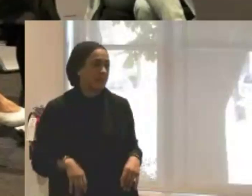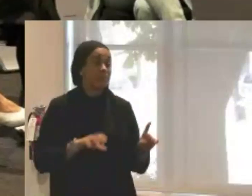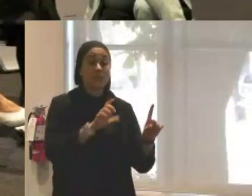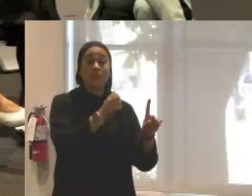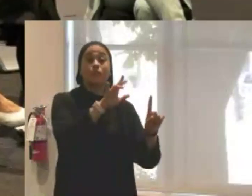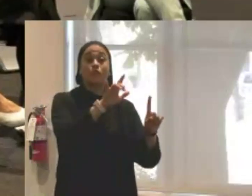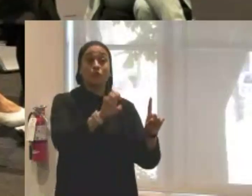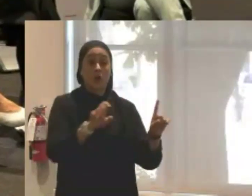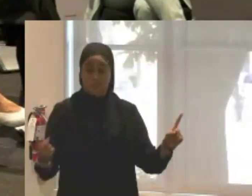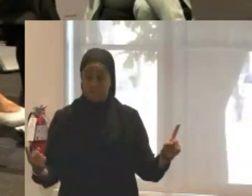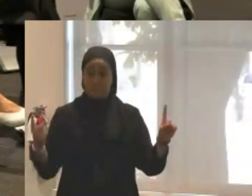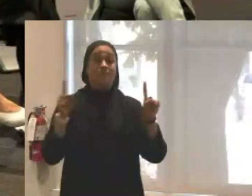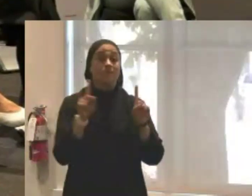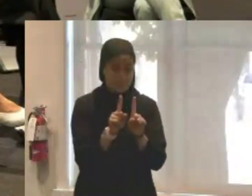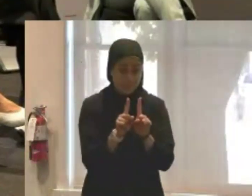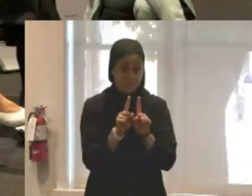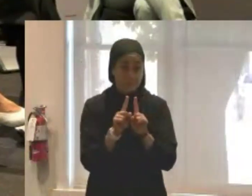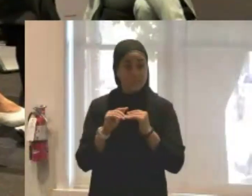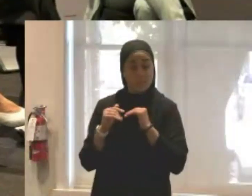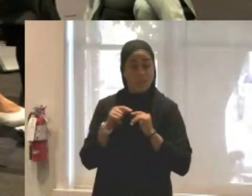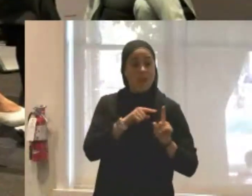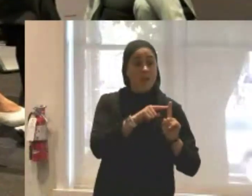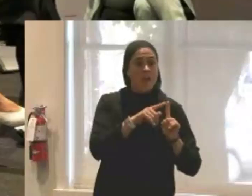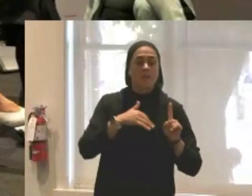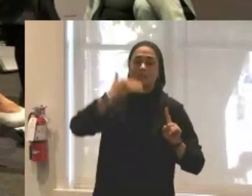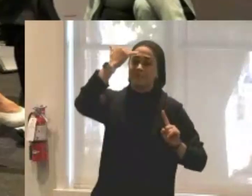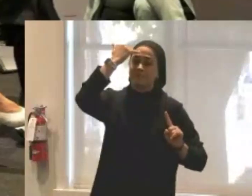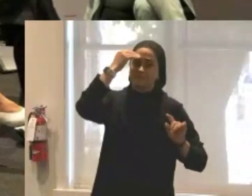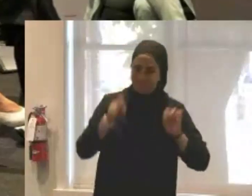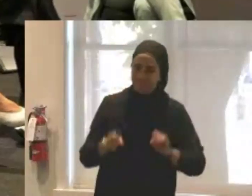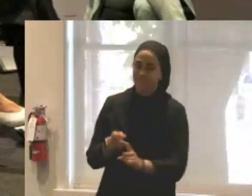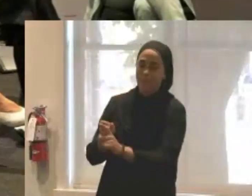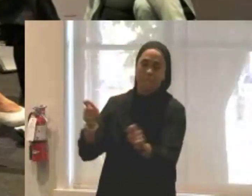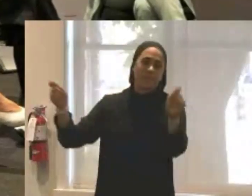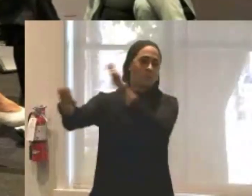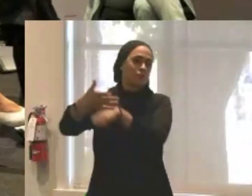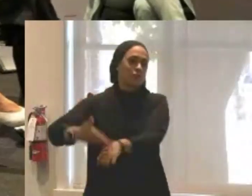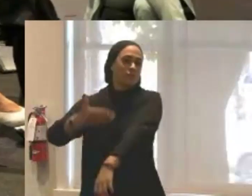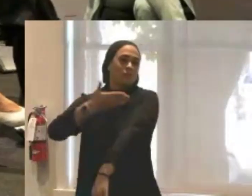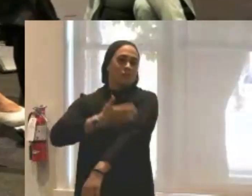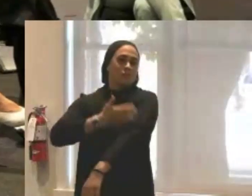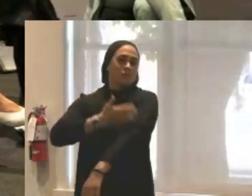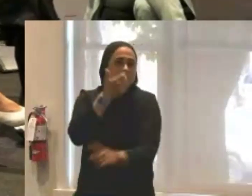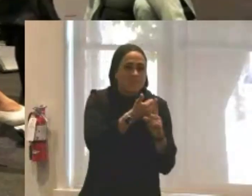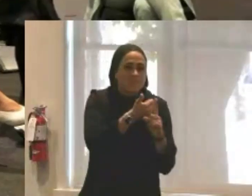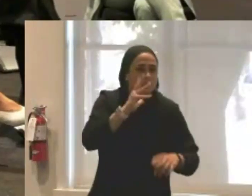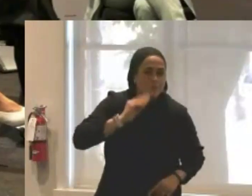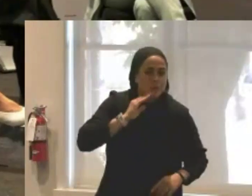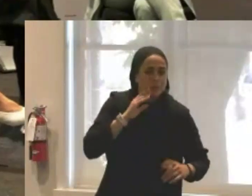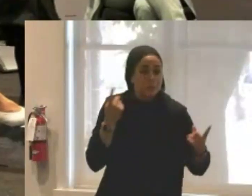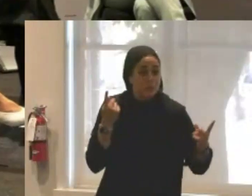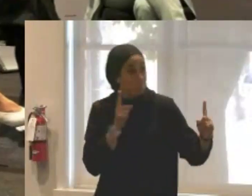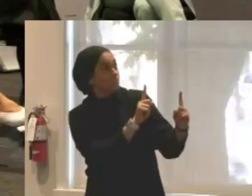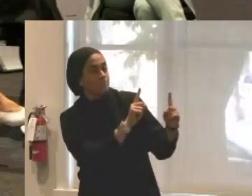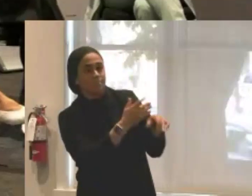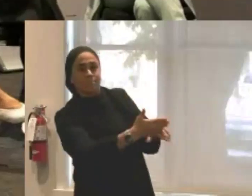When he was matched with Jeffrey, he knew that he could change Jeffrey's life for the better, the same way that his mentor Felipe changed his.